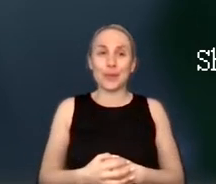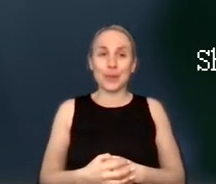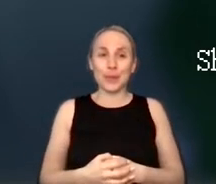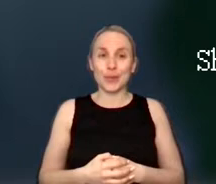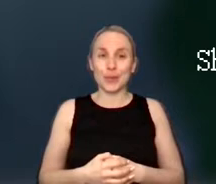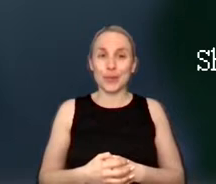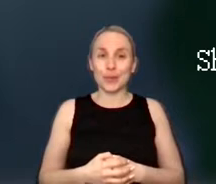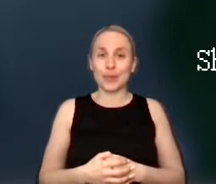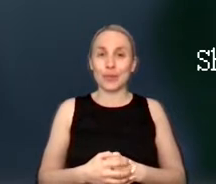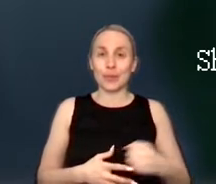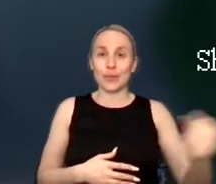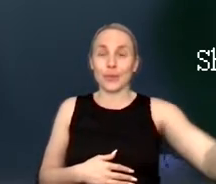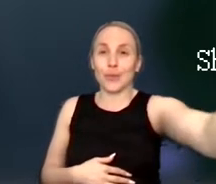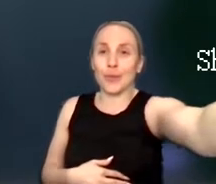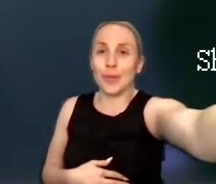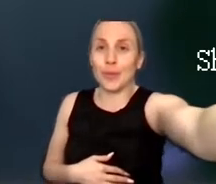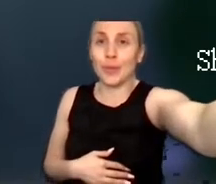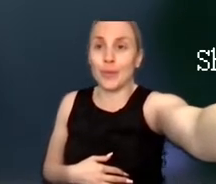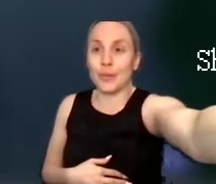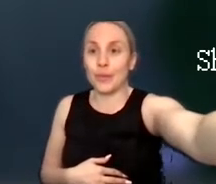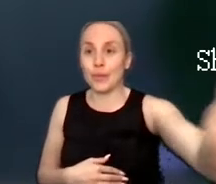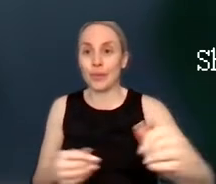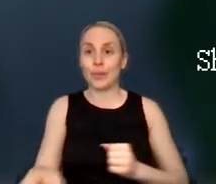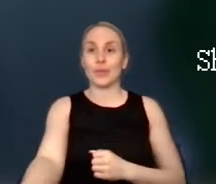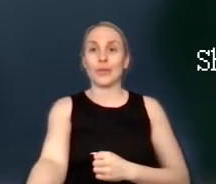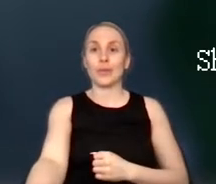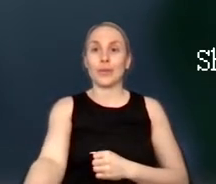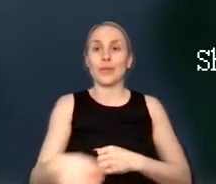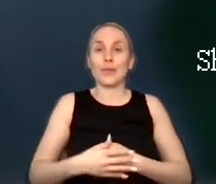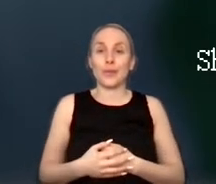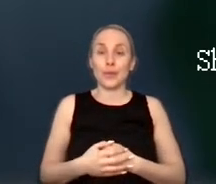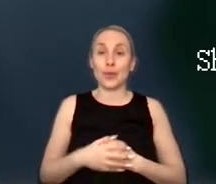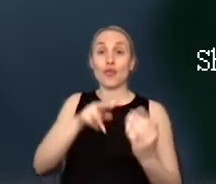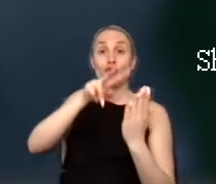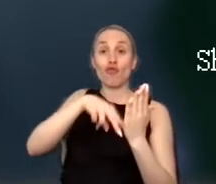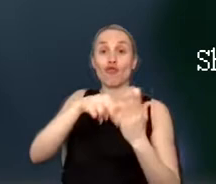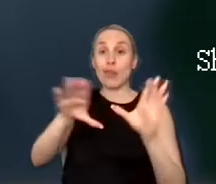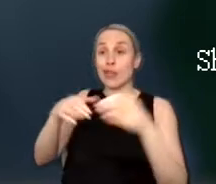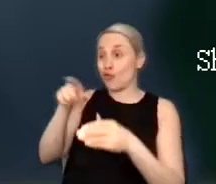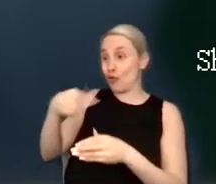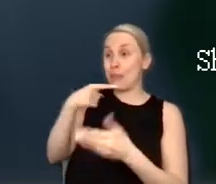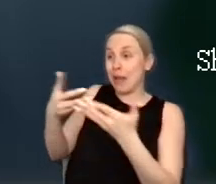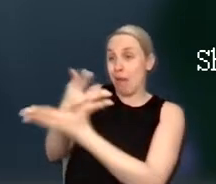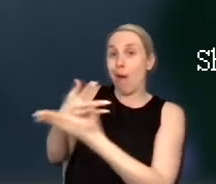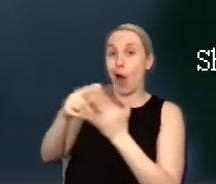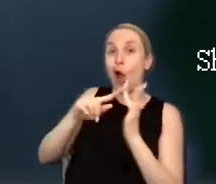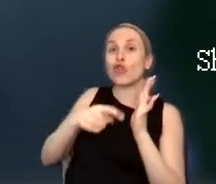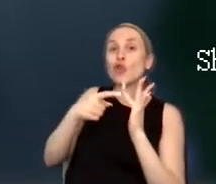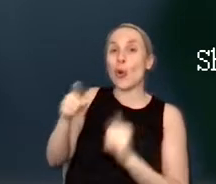an extract from the reading group that Joanna was mentioning in the Trust Discord, and this is kind